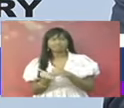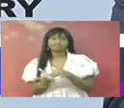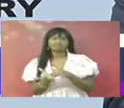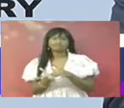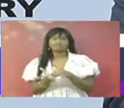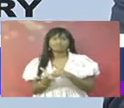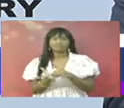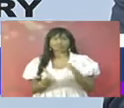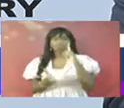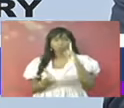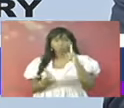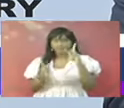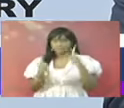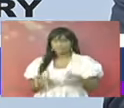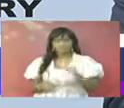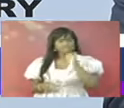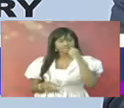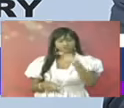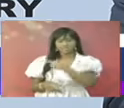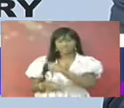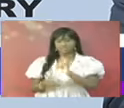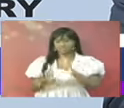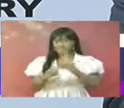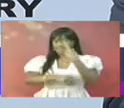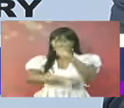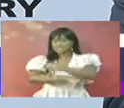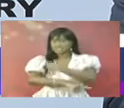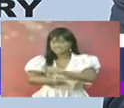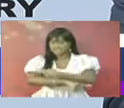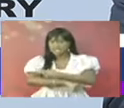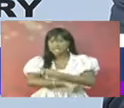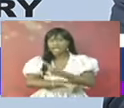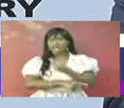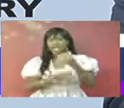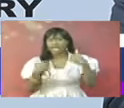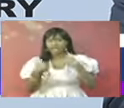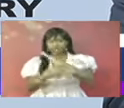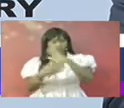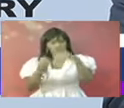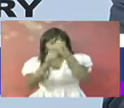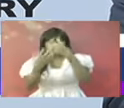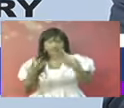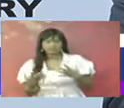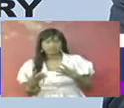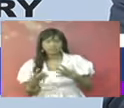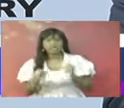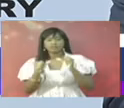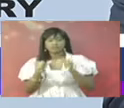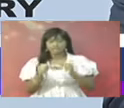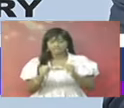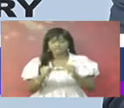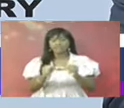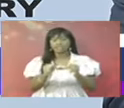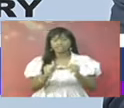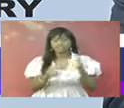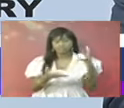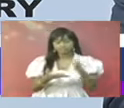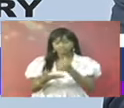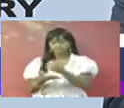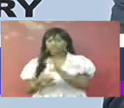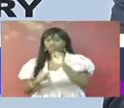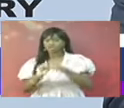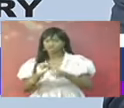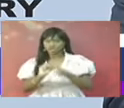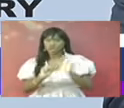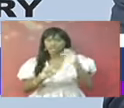only 1 person unvaccinated. So for that first day, I was fully abreast of what was happening from Port Health. They continue to gather that data, and I can get that data set